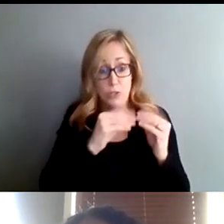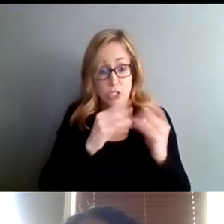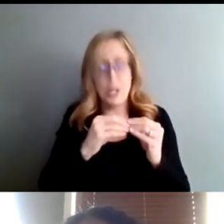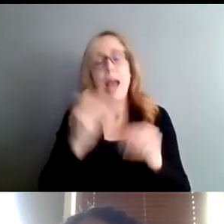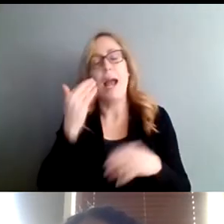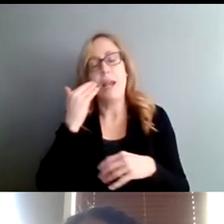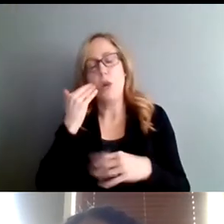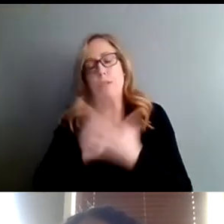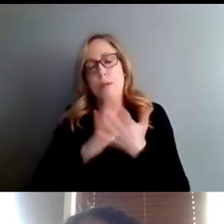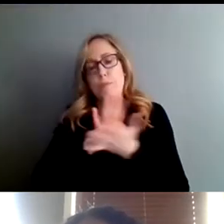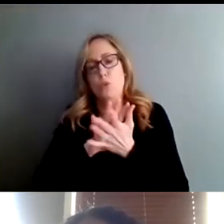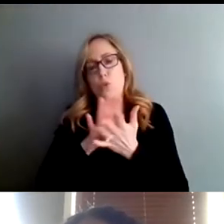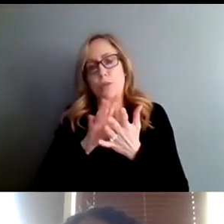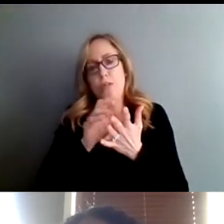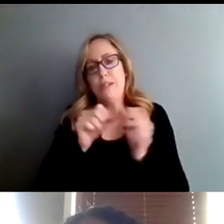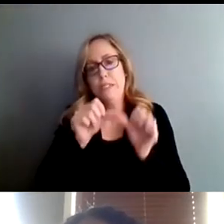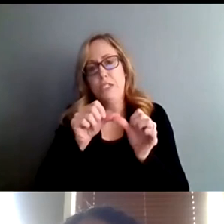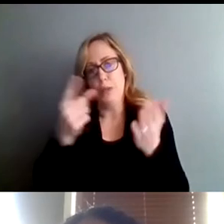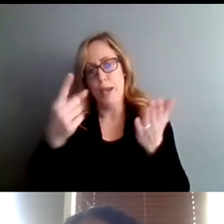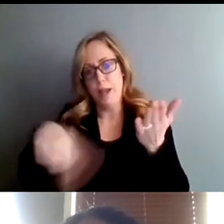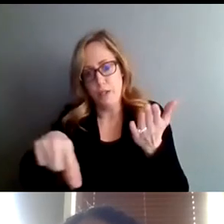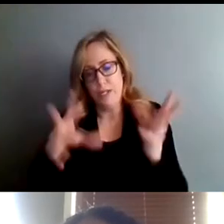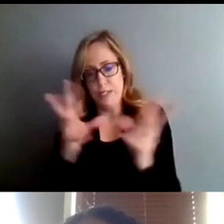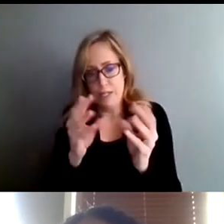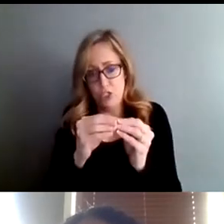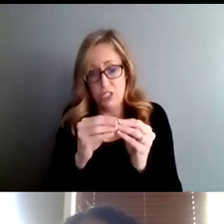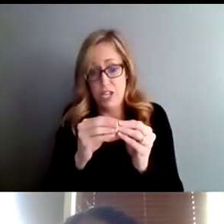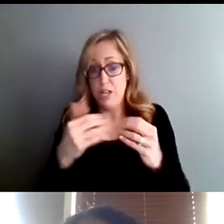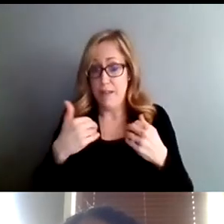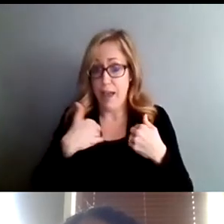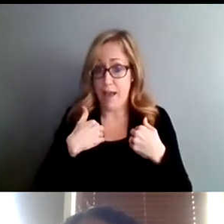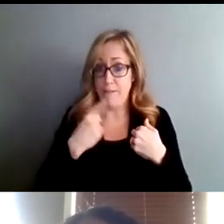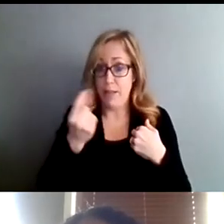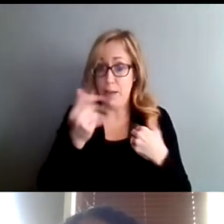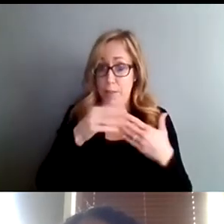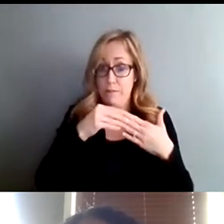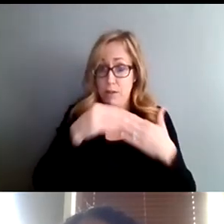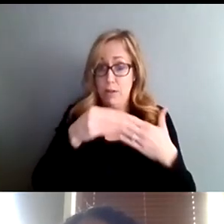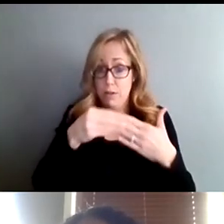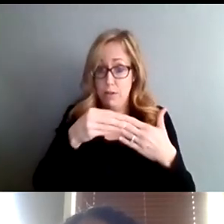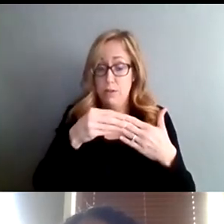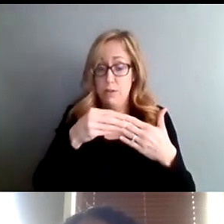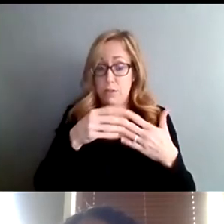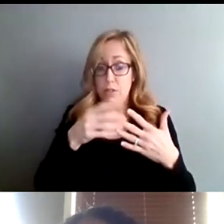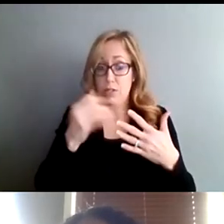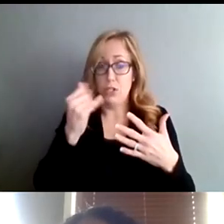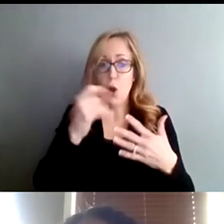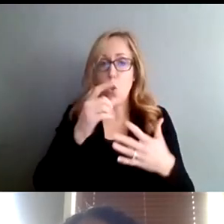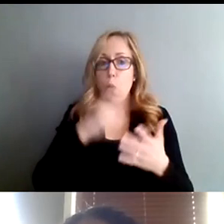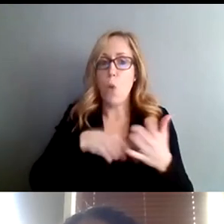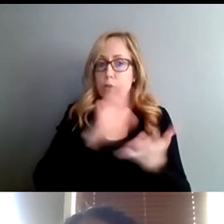into next week. If there was a little bit of lenience in terms of making the decision, if they weren't sure of what the school's plan was